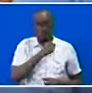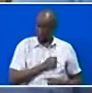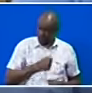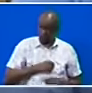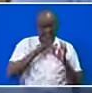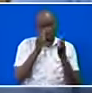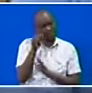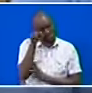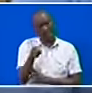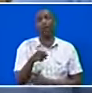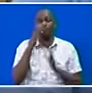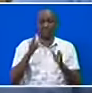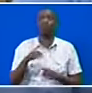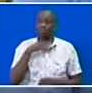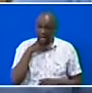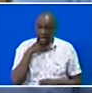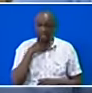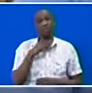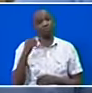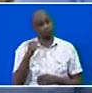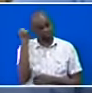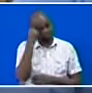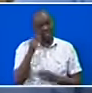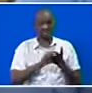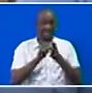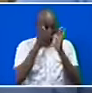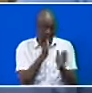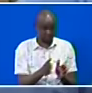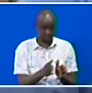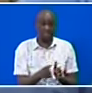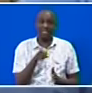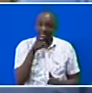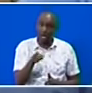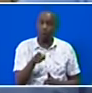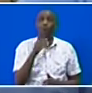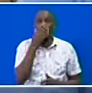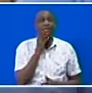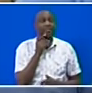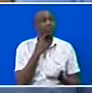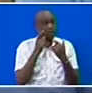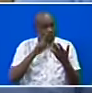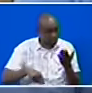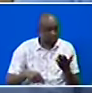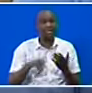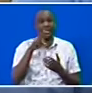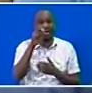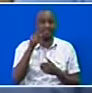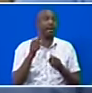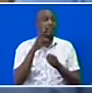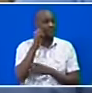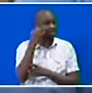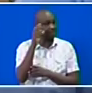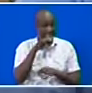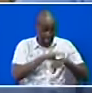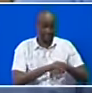for investigations into the murder of the Mumias Sugar Company secretary, Mudavadi also took time to talk about the yet-to-be-launched NASA manifesto, saying a